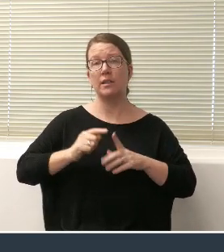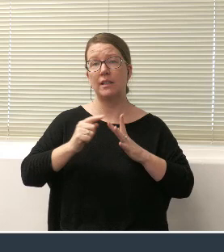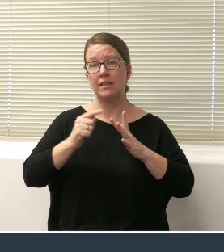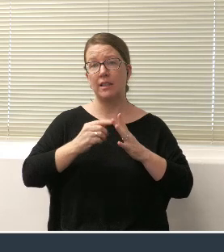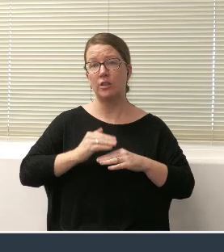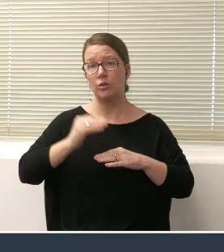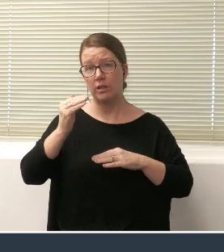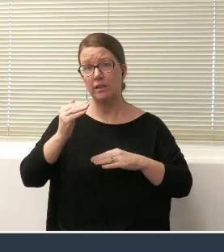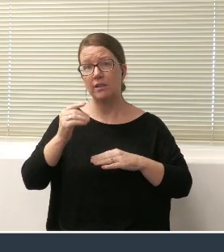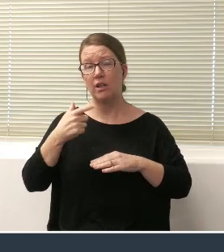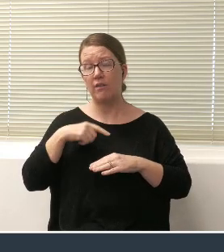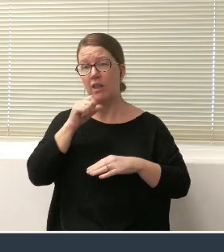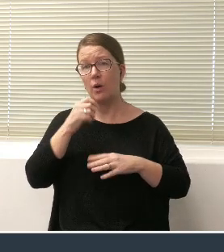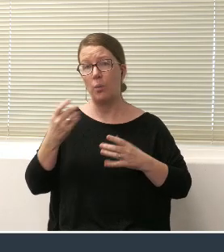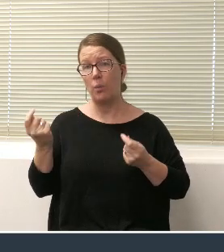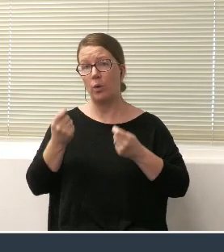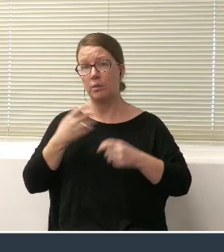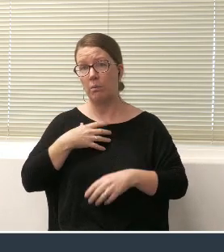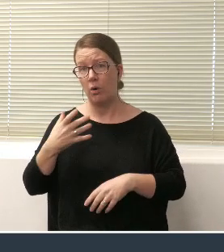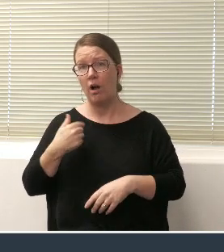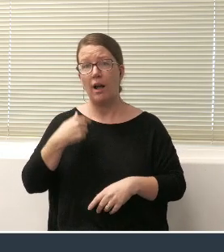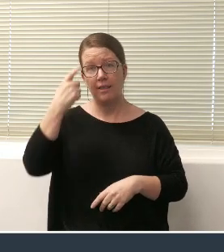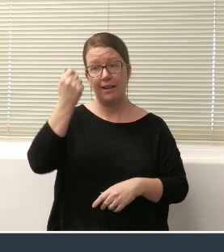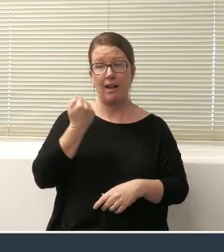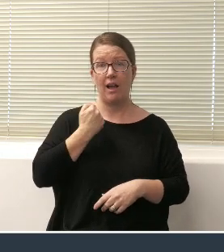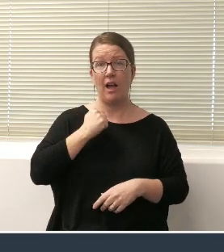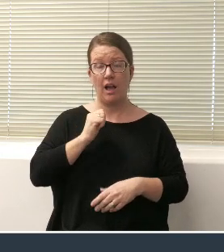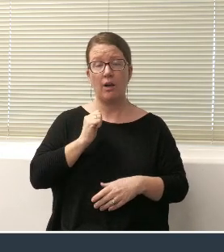that our costs have increased above CPI.